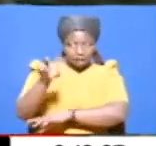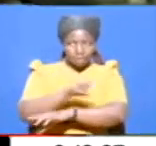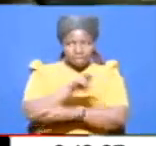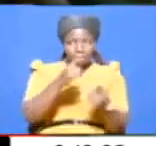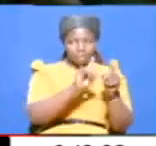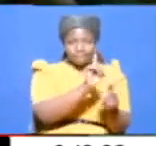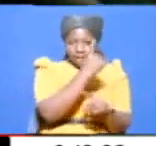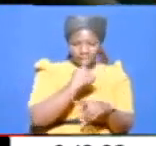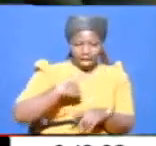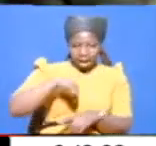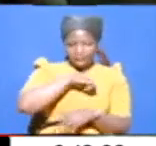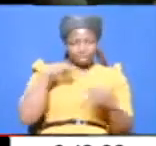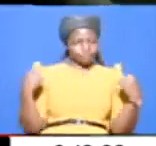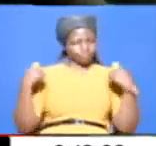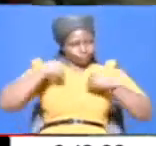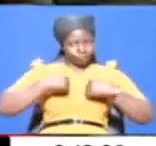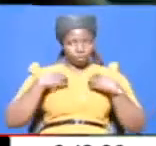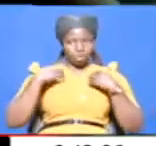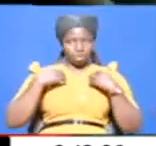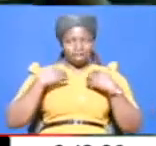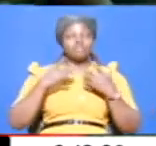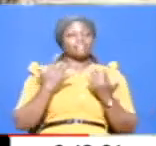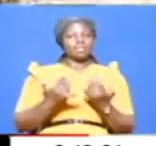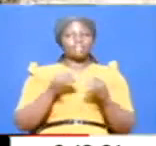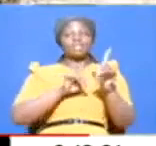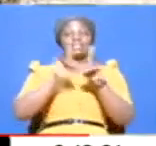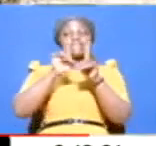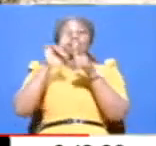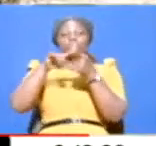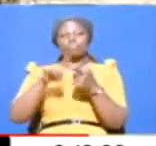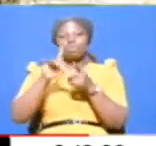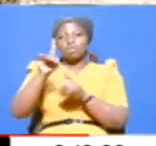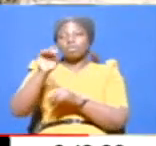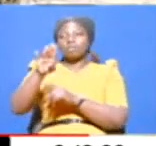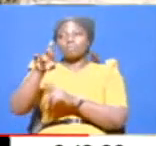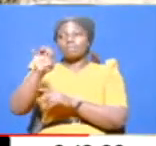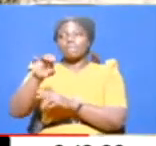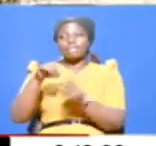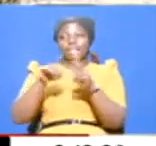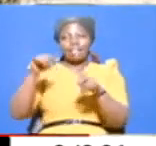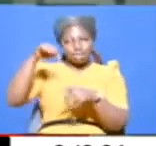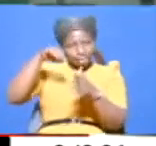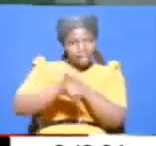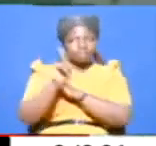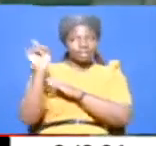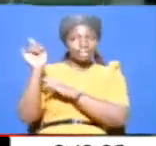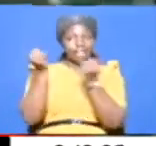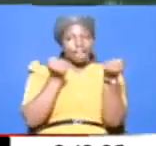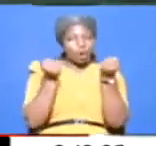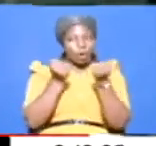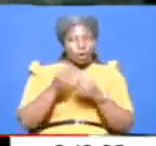we gear up. The journey to Doble Town begins inside this armored personnel carrier.